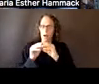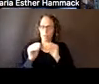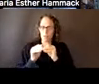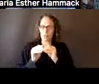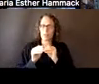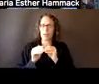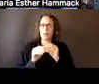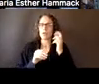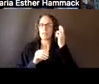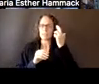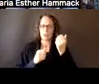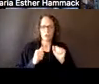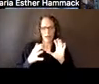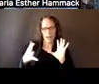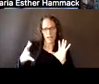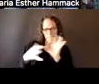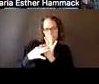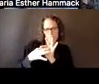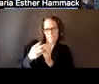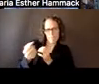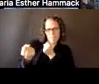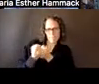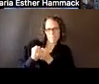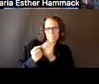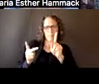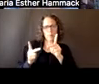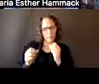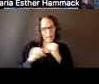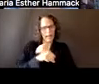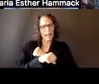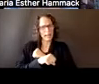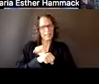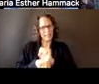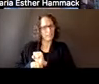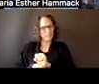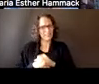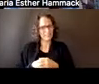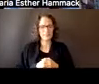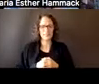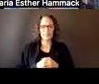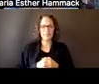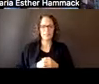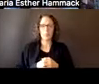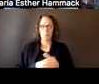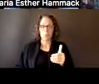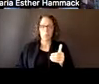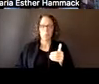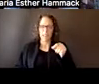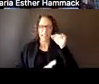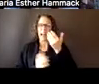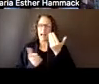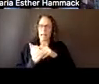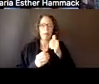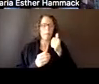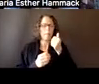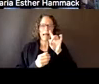trying to connect and find ways to support Black abolitionists. In 1833, for instance, the